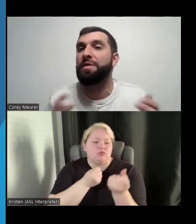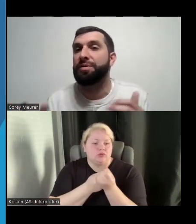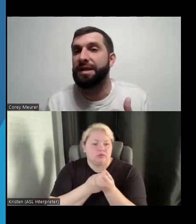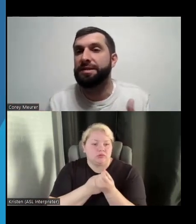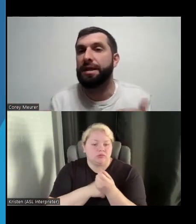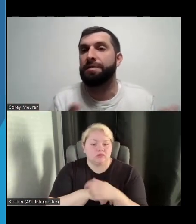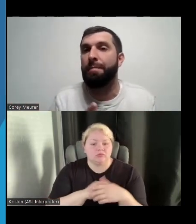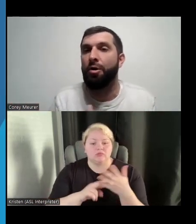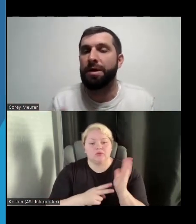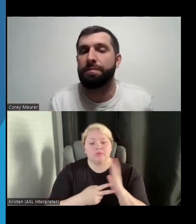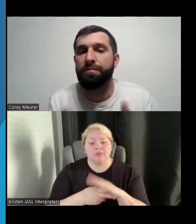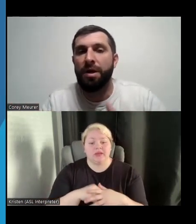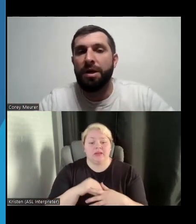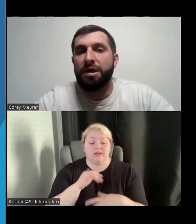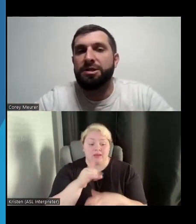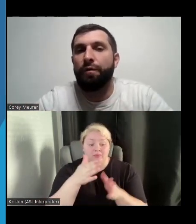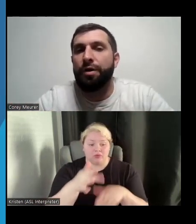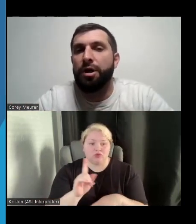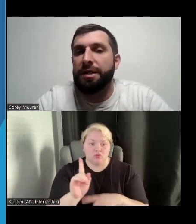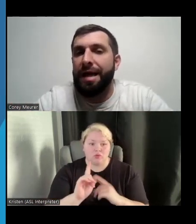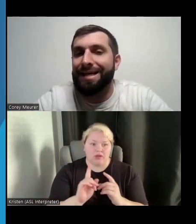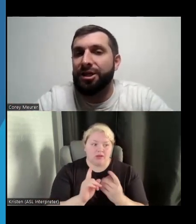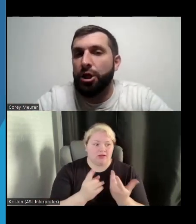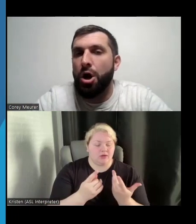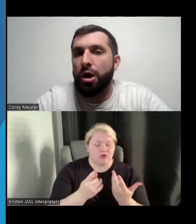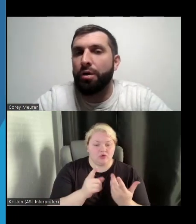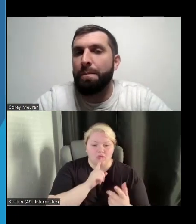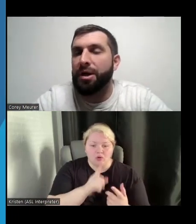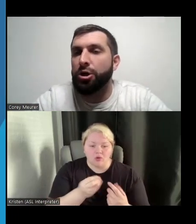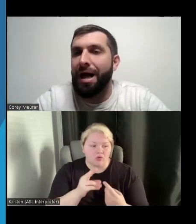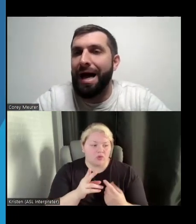or how they're presenting in the moment. So if we look at that